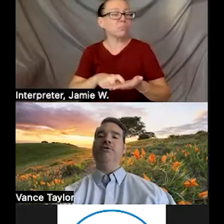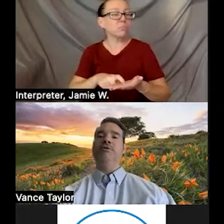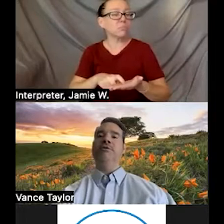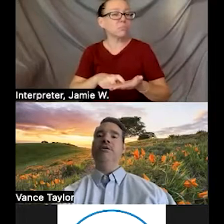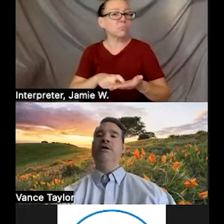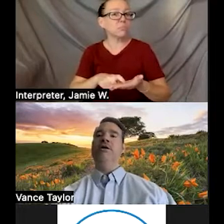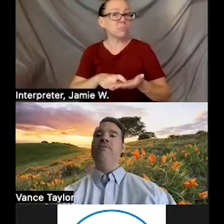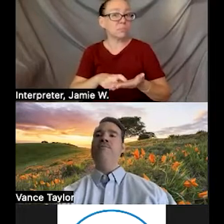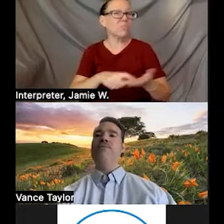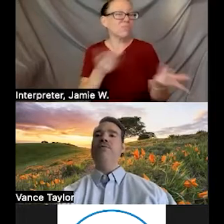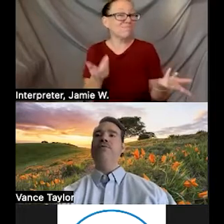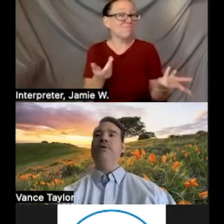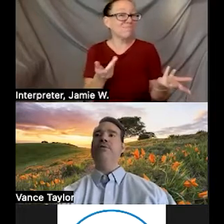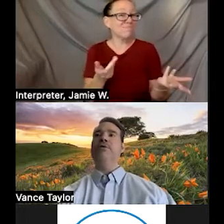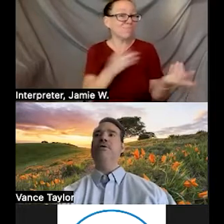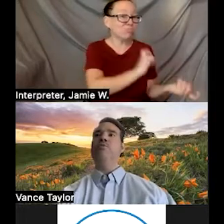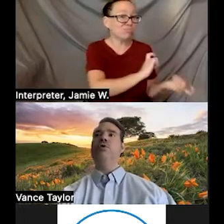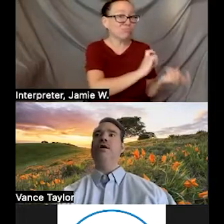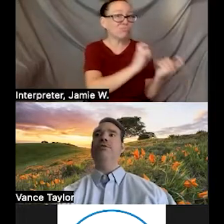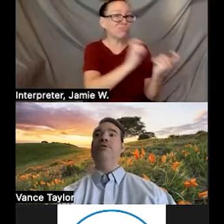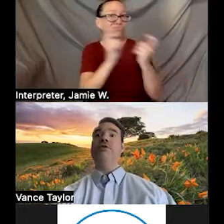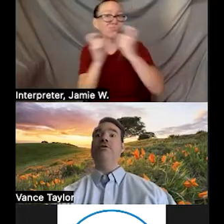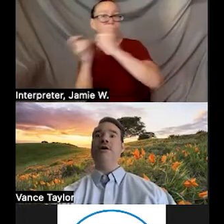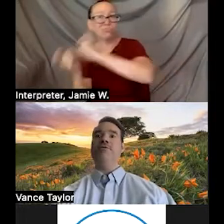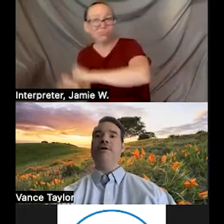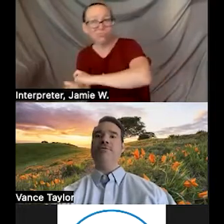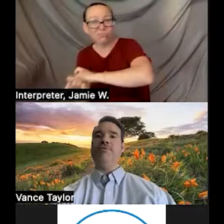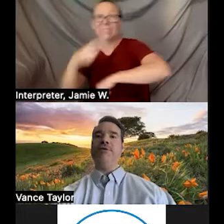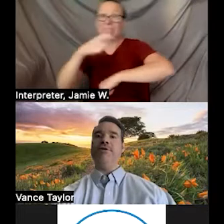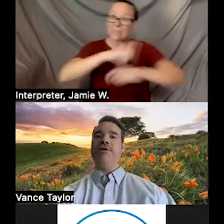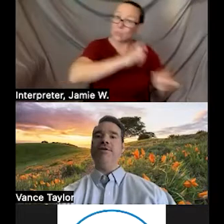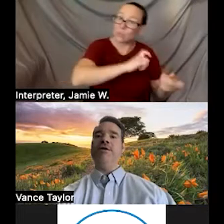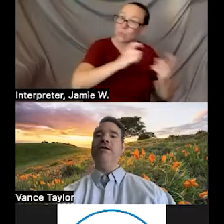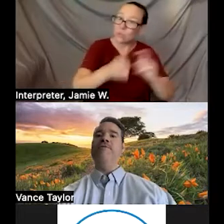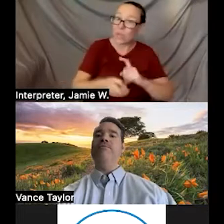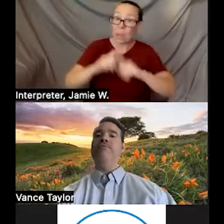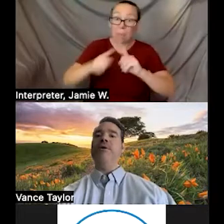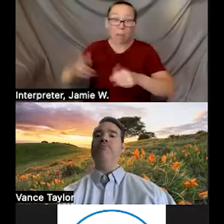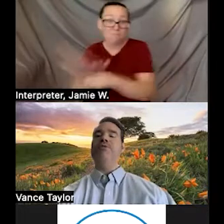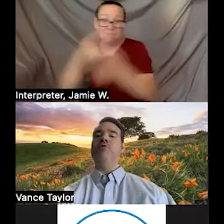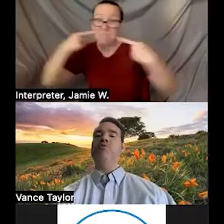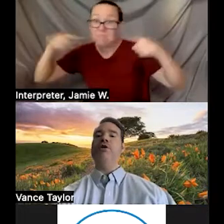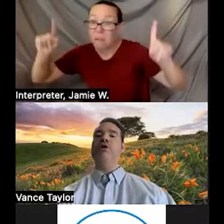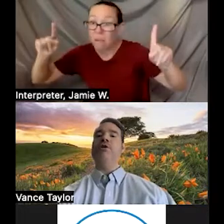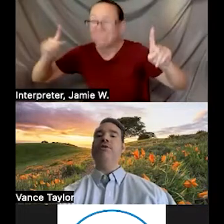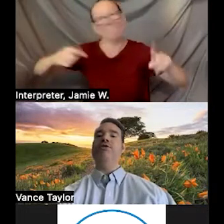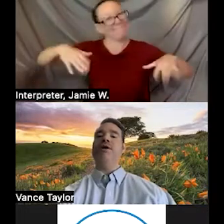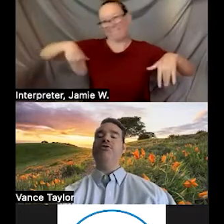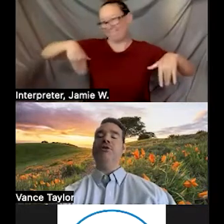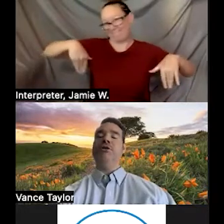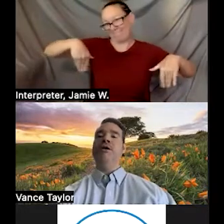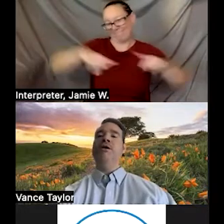evolution, that we're not there yet, right? Quote, there yet, but that we're working our way in